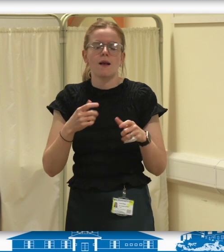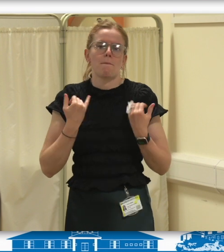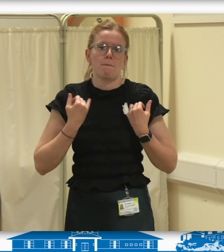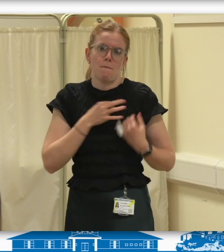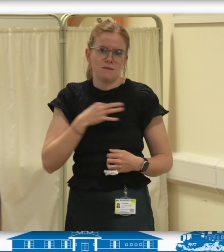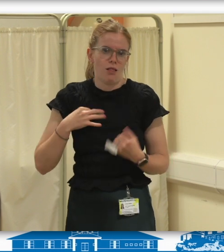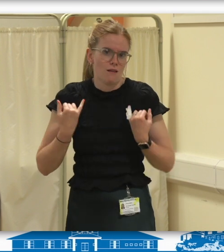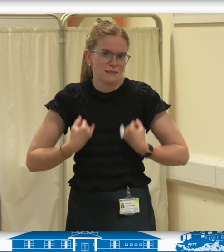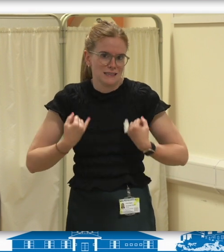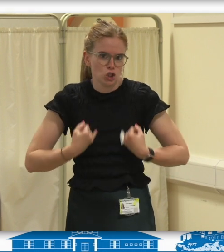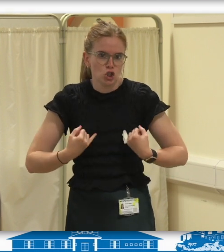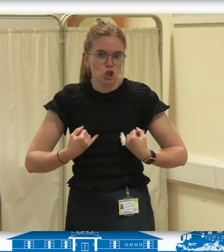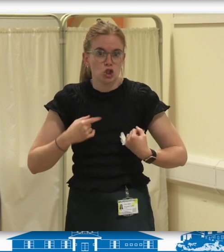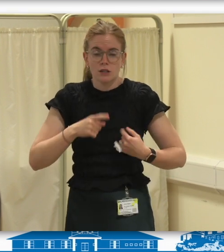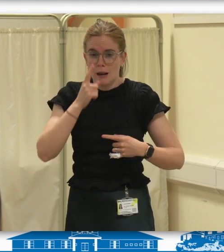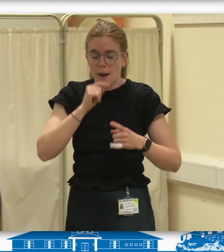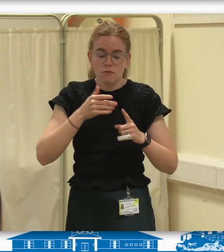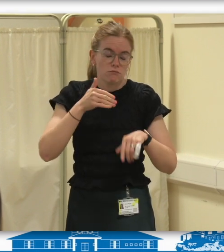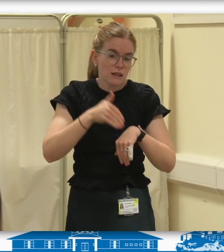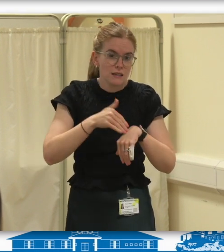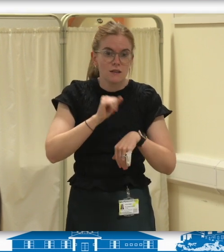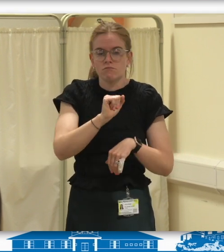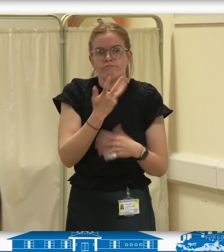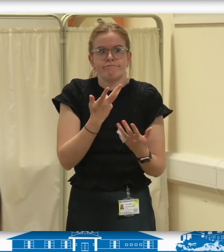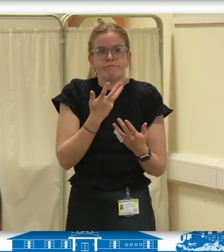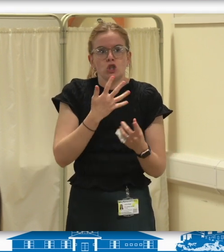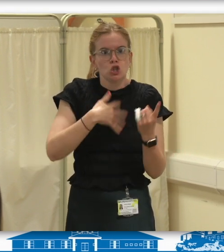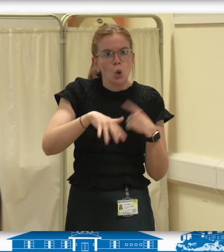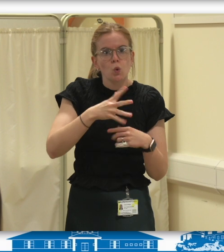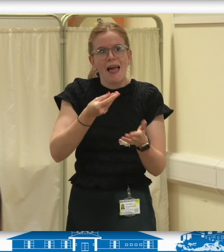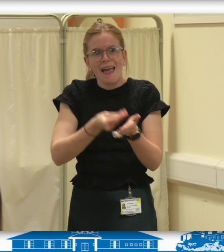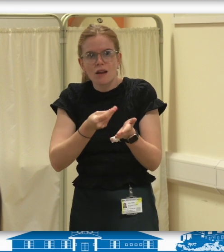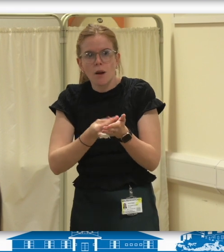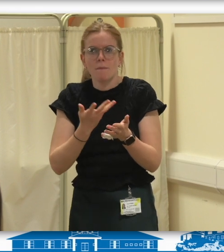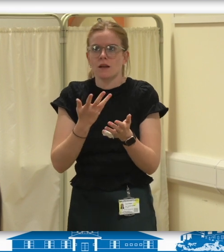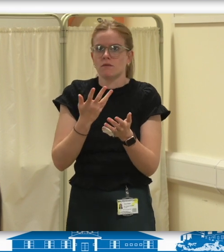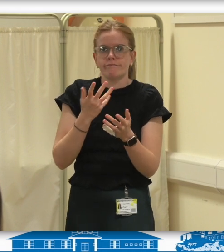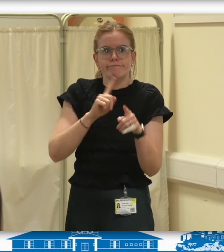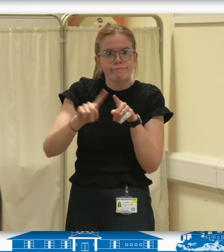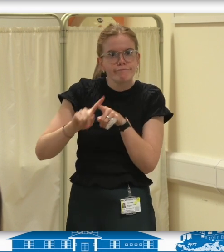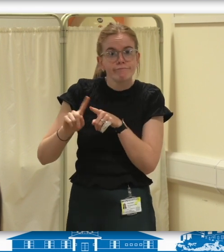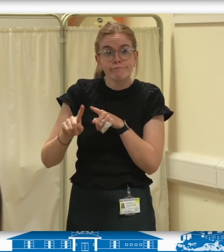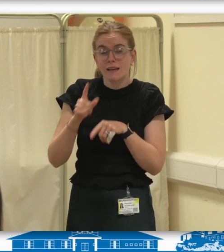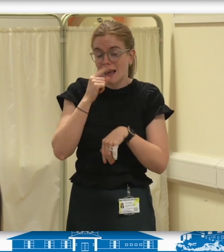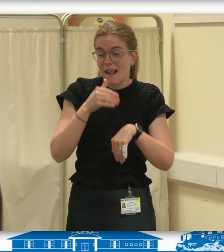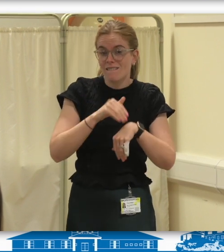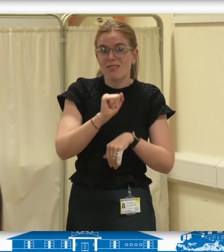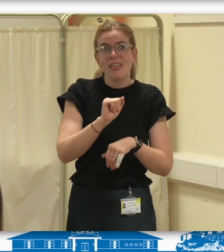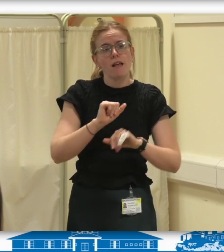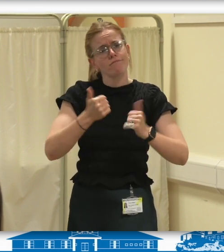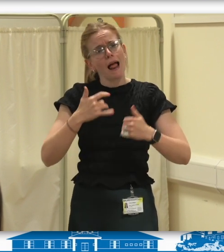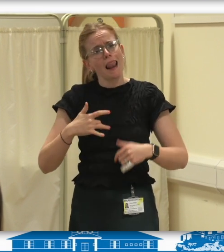considerable personal, social, and economic consequences. It has significant impact on a person's quality of